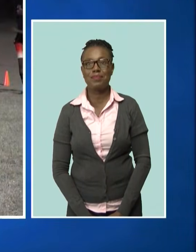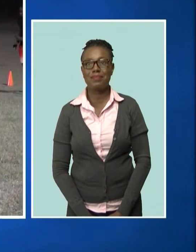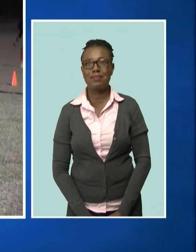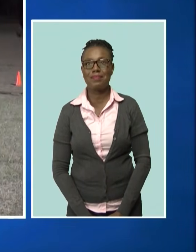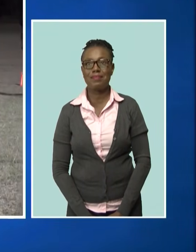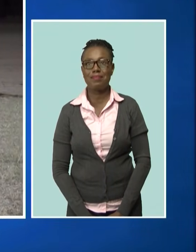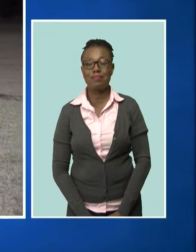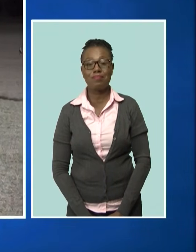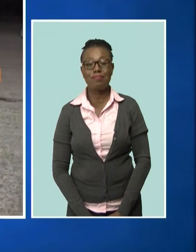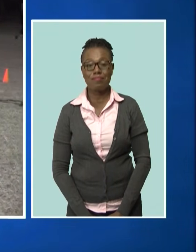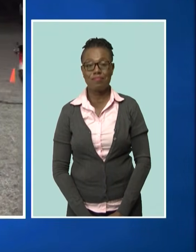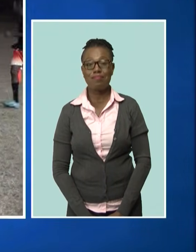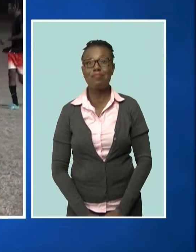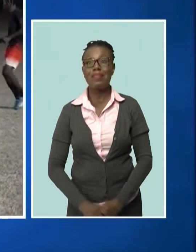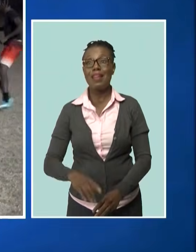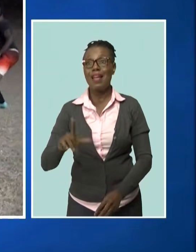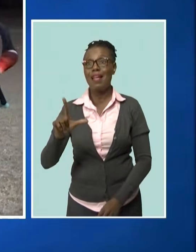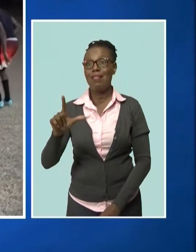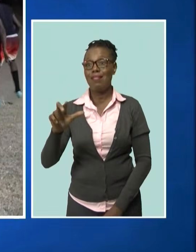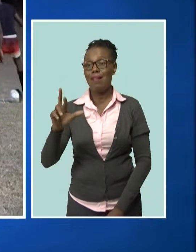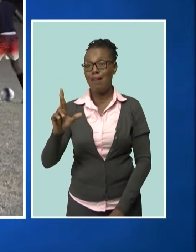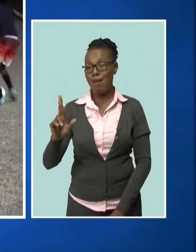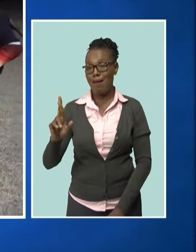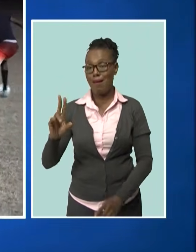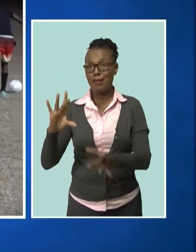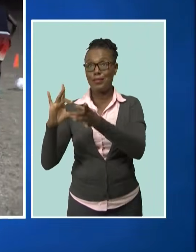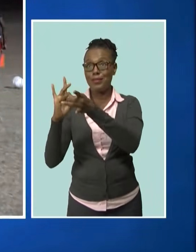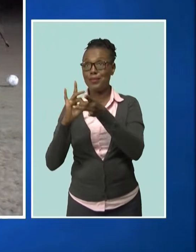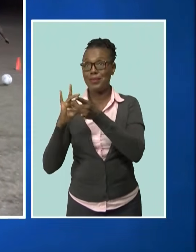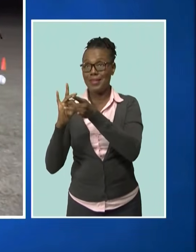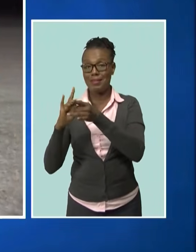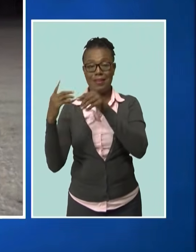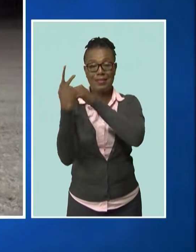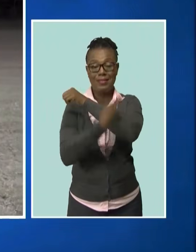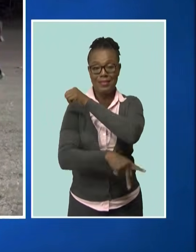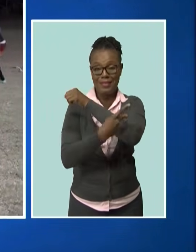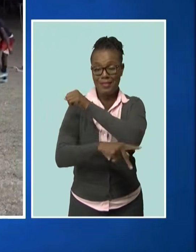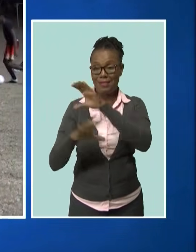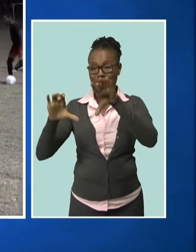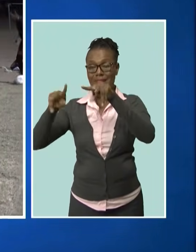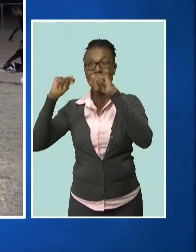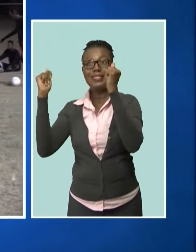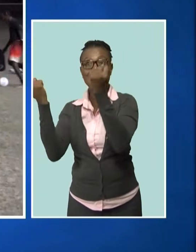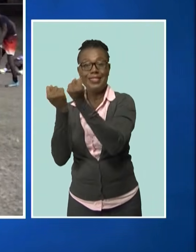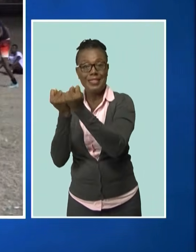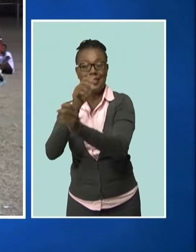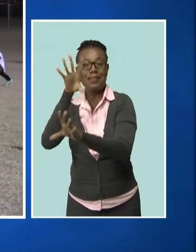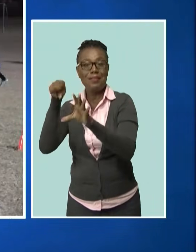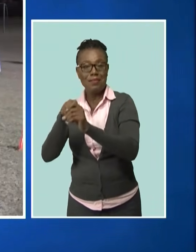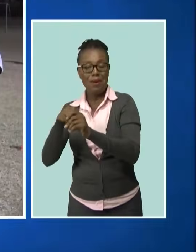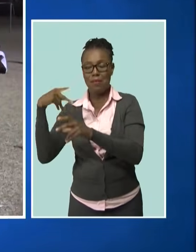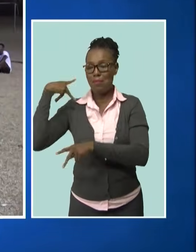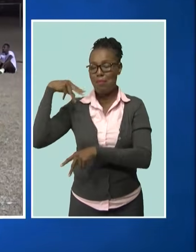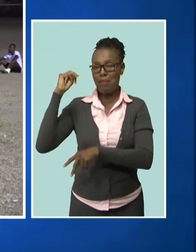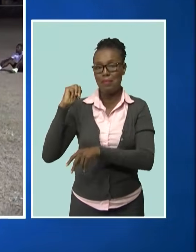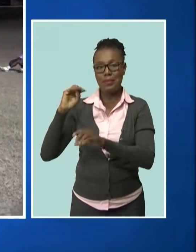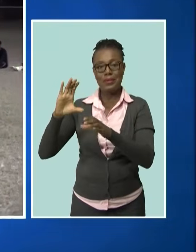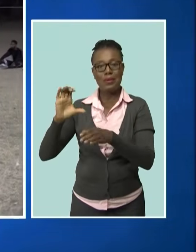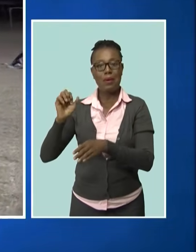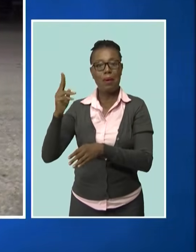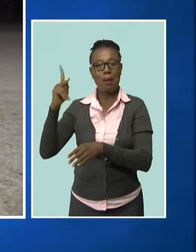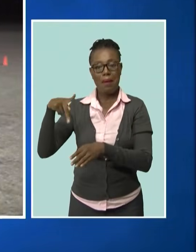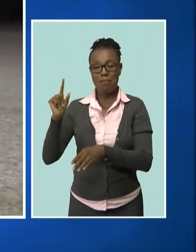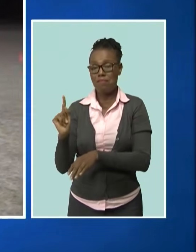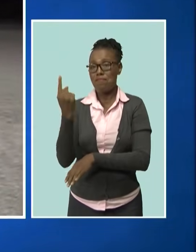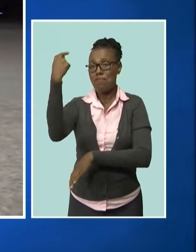Meet L&R United, a St. Philip-based team competing in the Prime Minister's Cup for the first time. The majority of